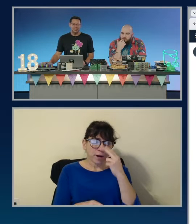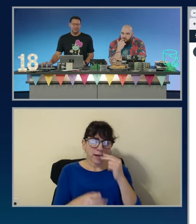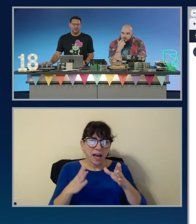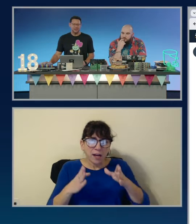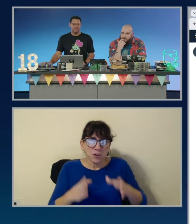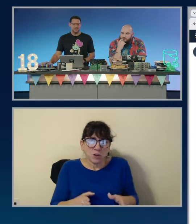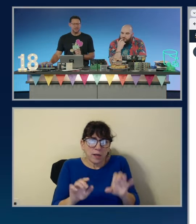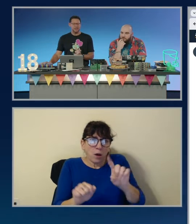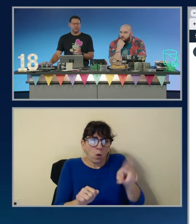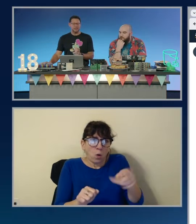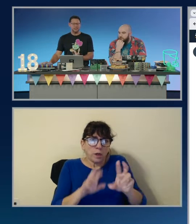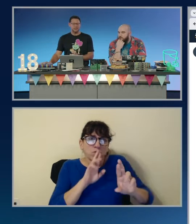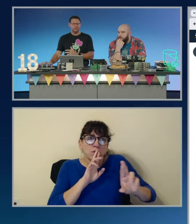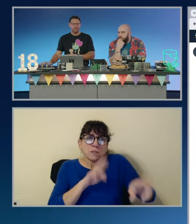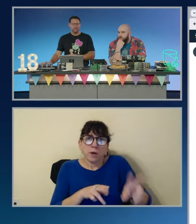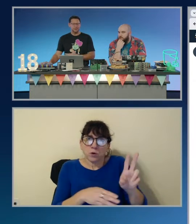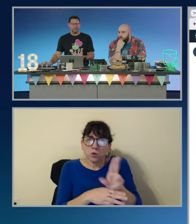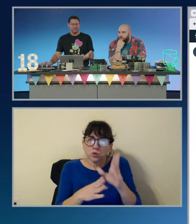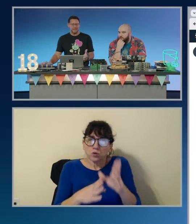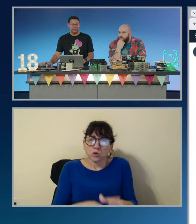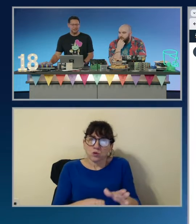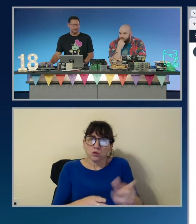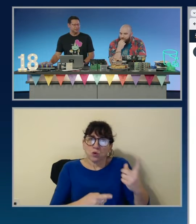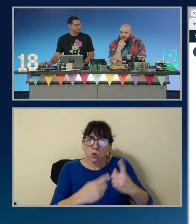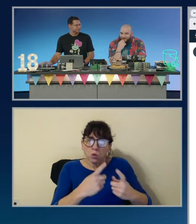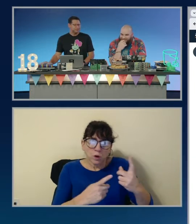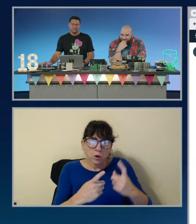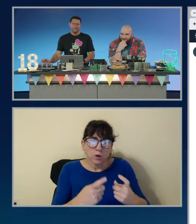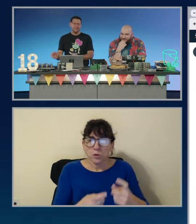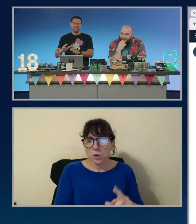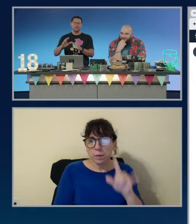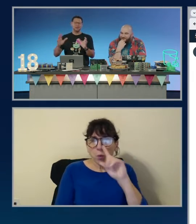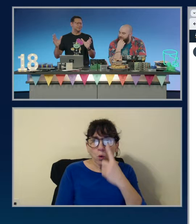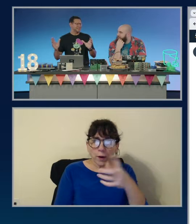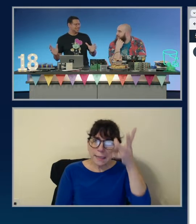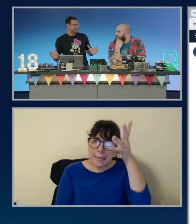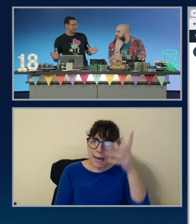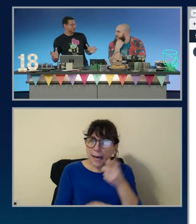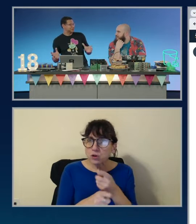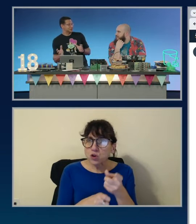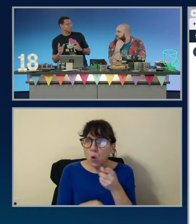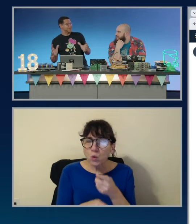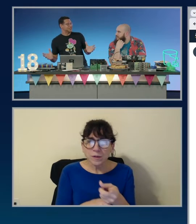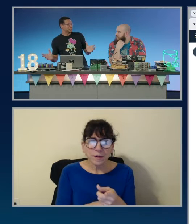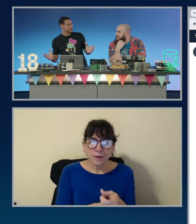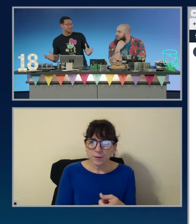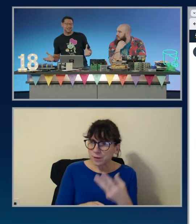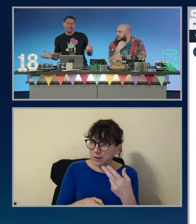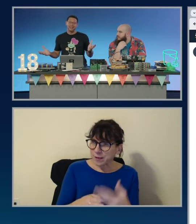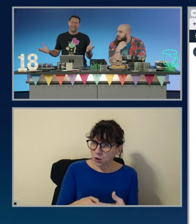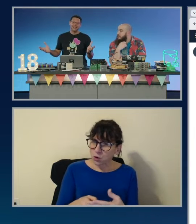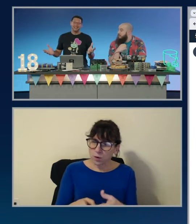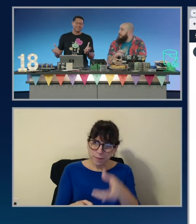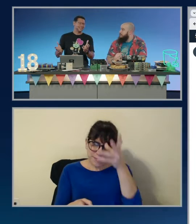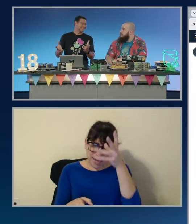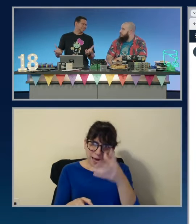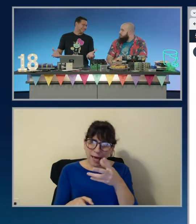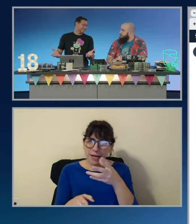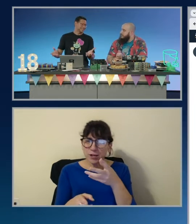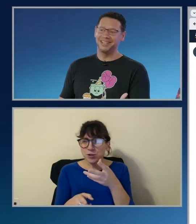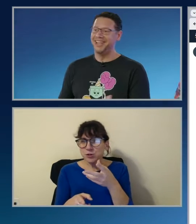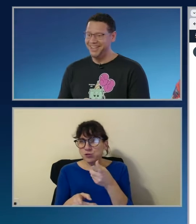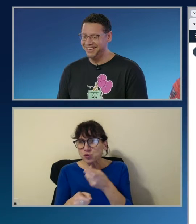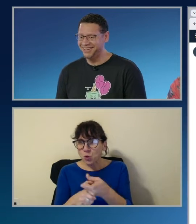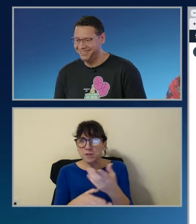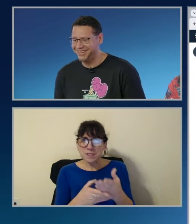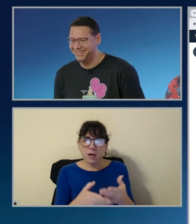only respond to users' questions with corny dad jokes. Okay. Some people call them dad jokes. Some people call them bad jokes. Yes.